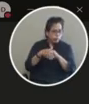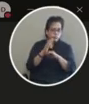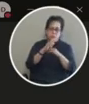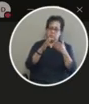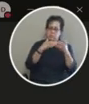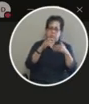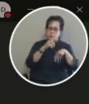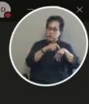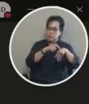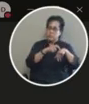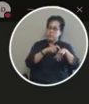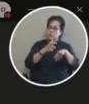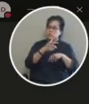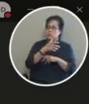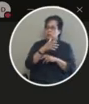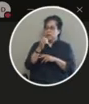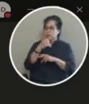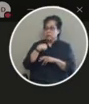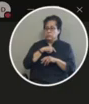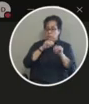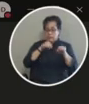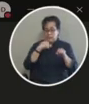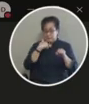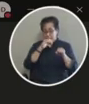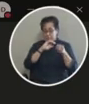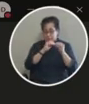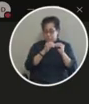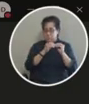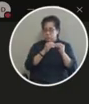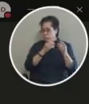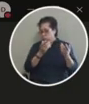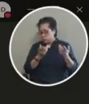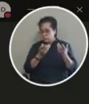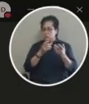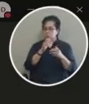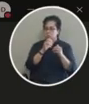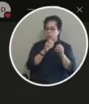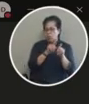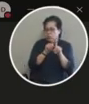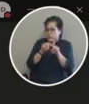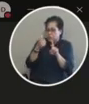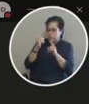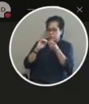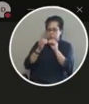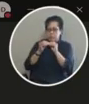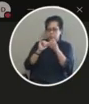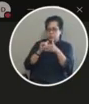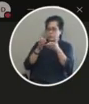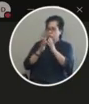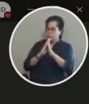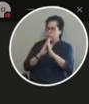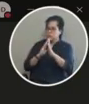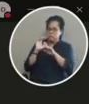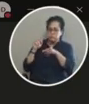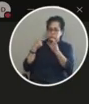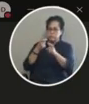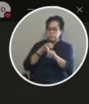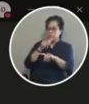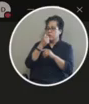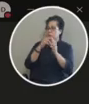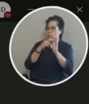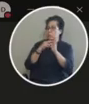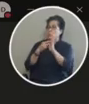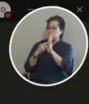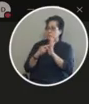time it is. If we can have those numbers handy as well, along with every other numbers that's been requested so far by other